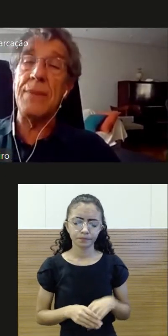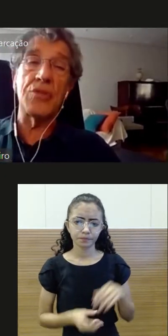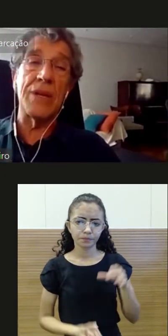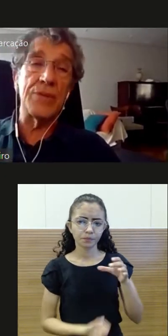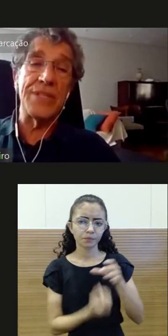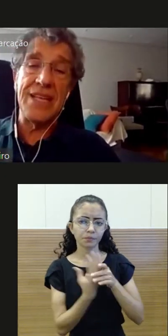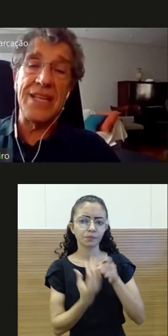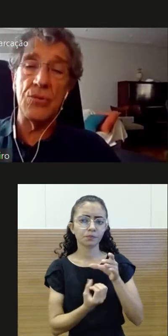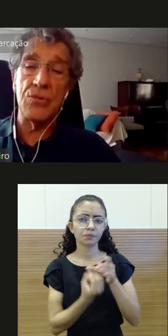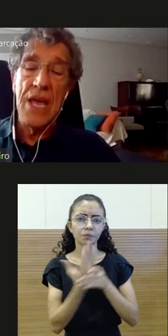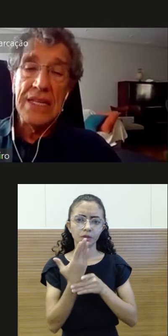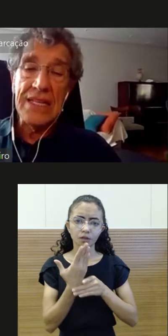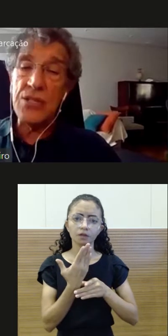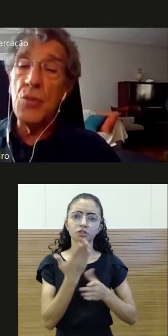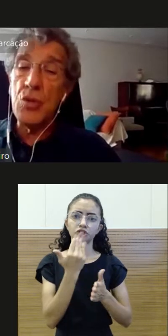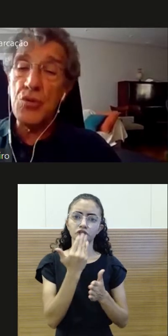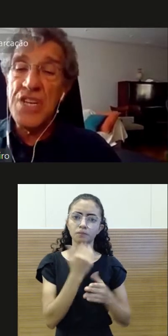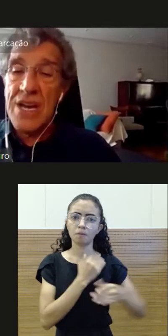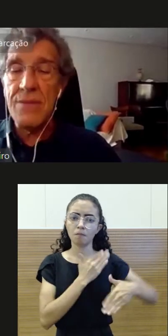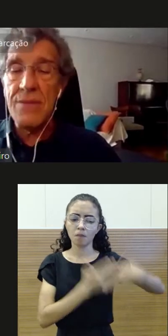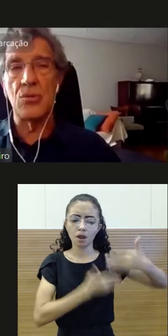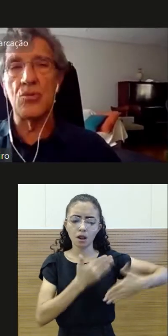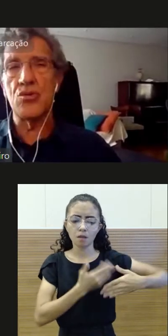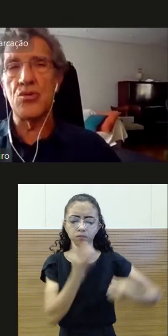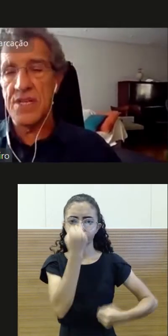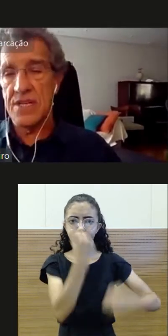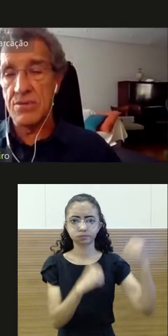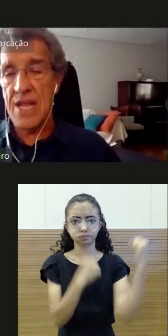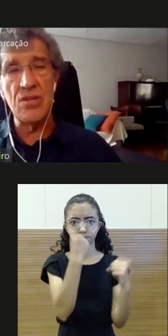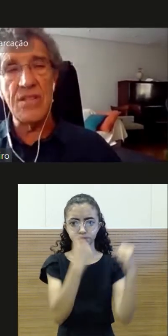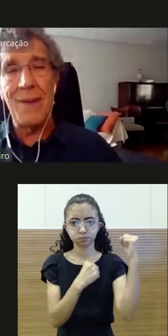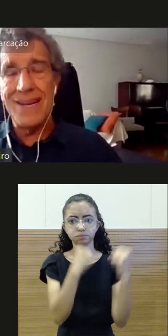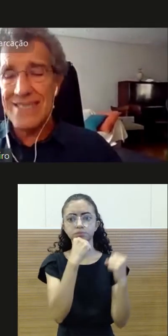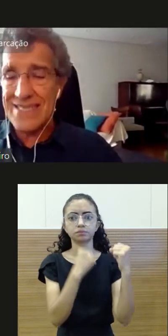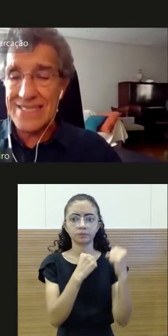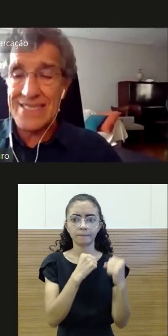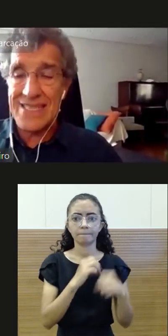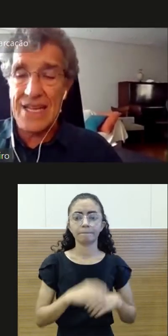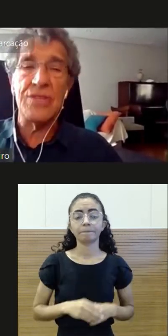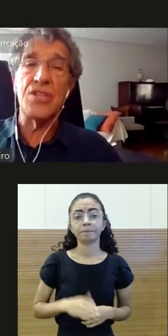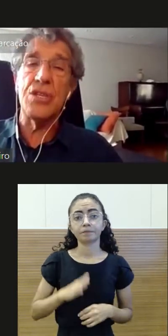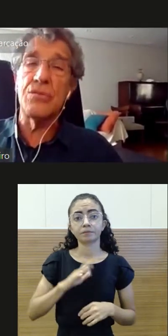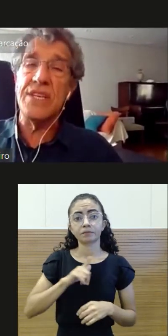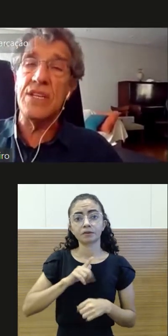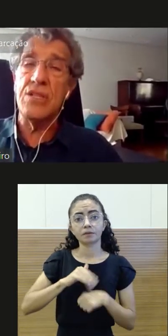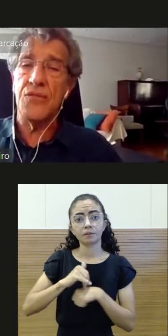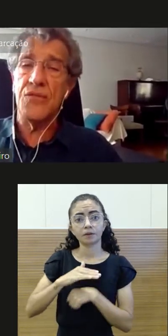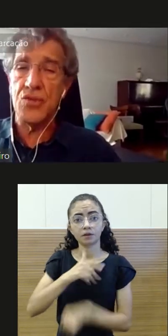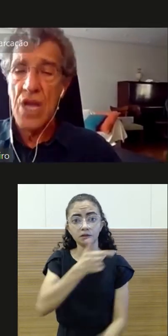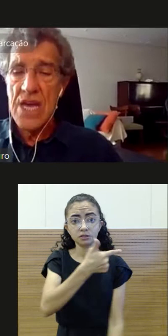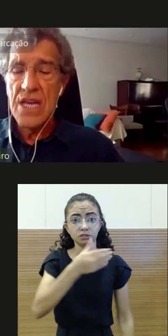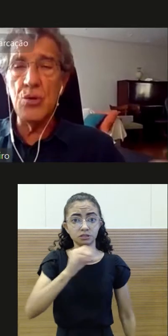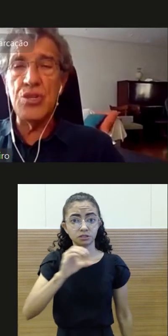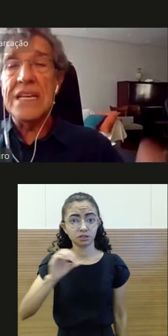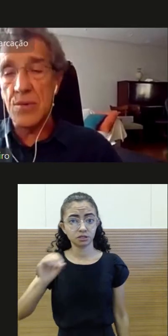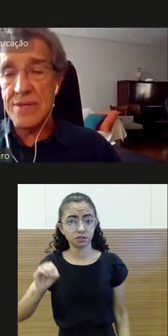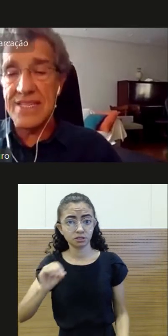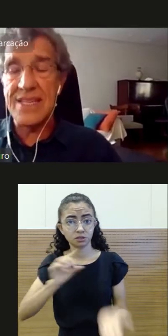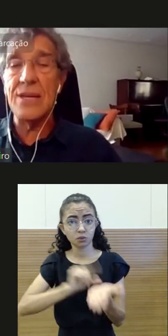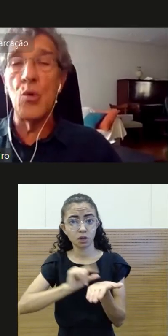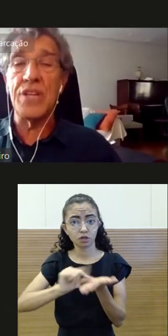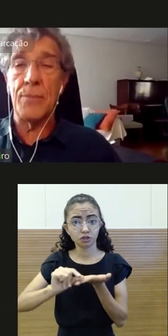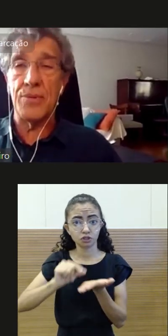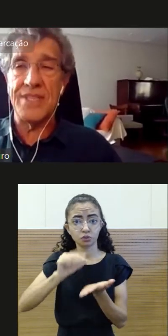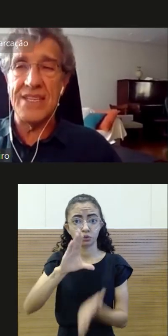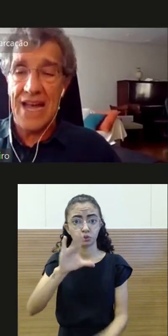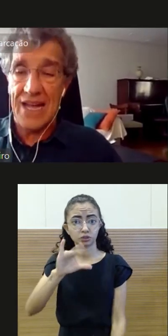This scientific production that studies these ultra processed food has been quite dynamic in the latest years. We have over 700